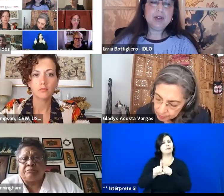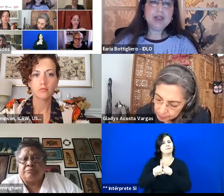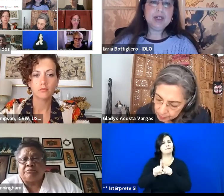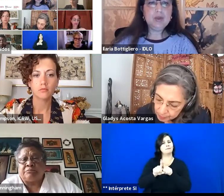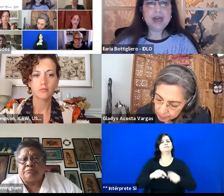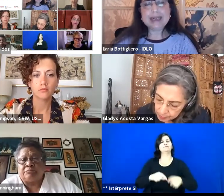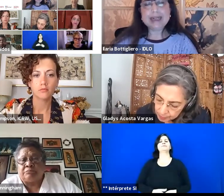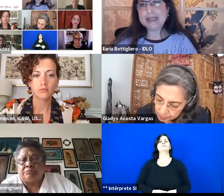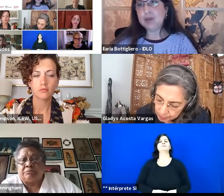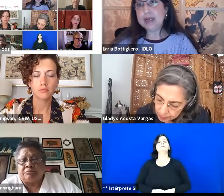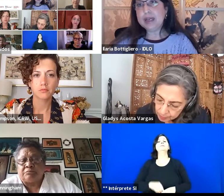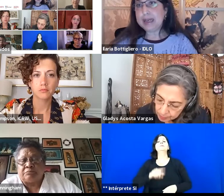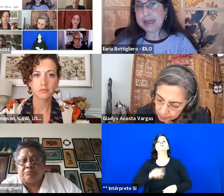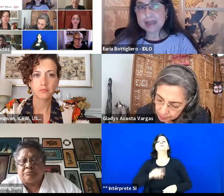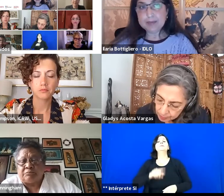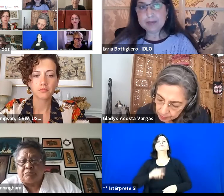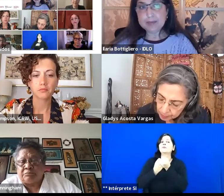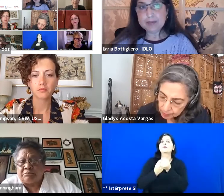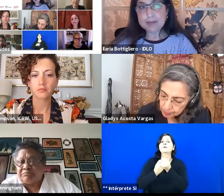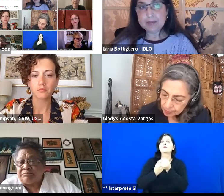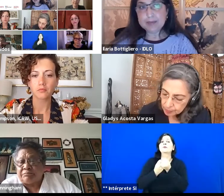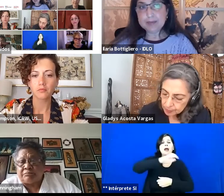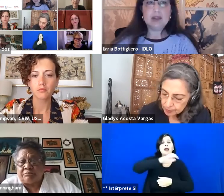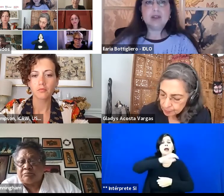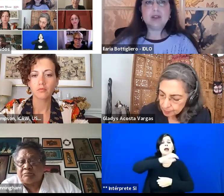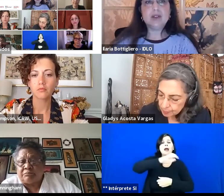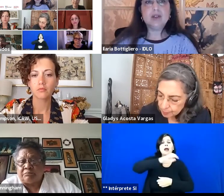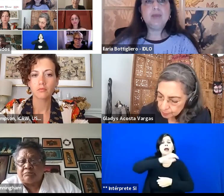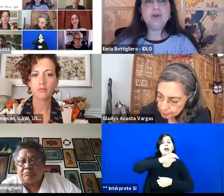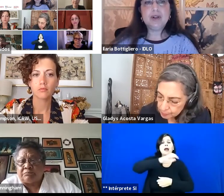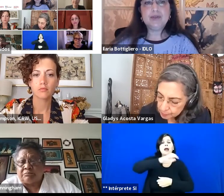These could, for example, include access to legal aid,